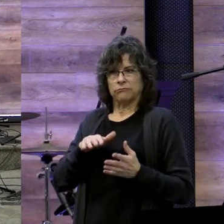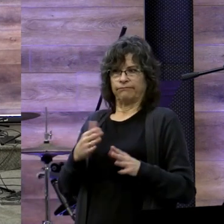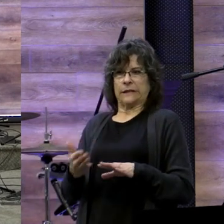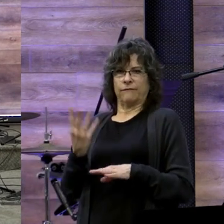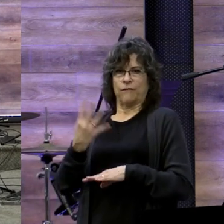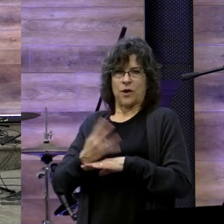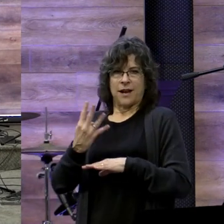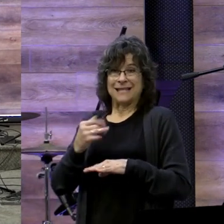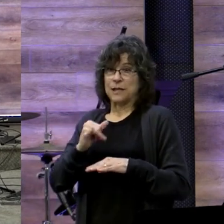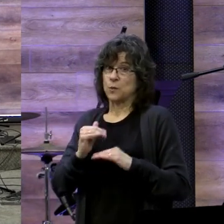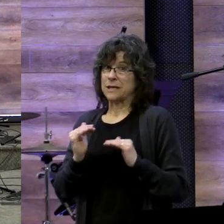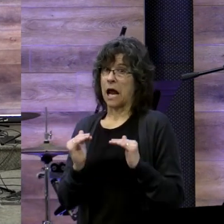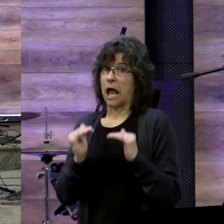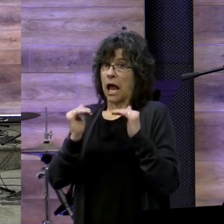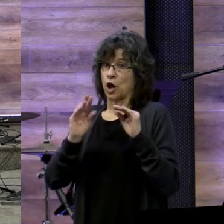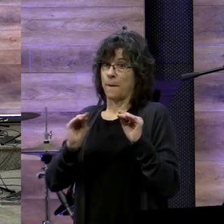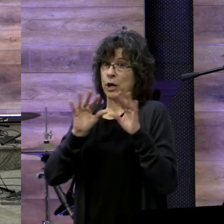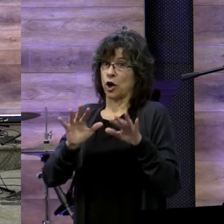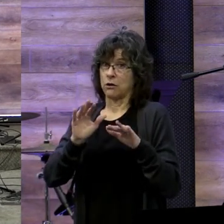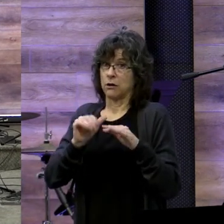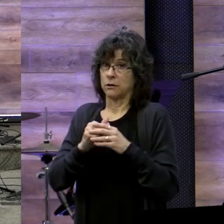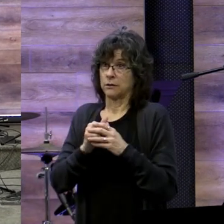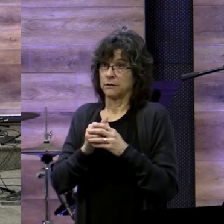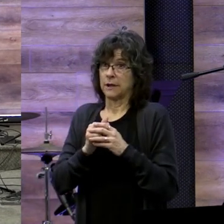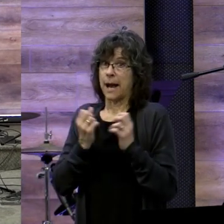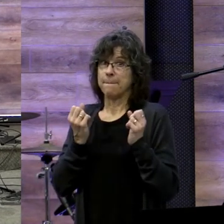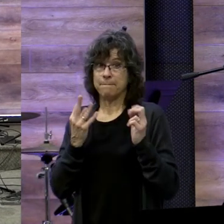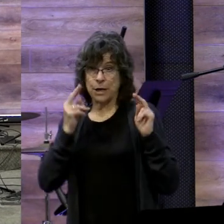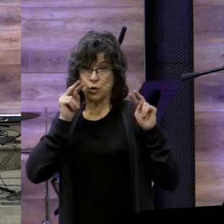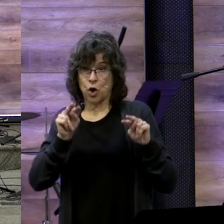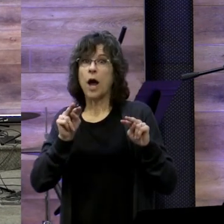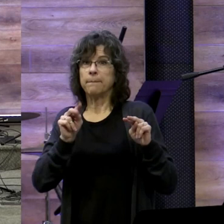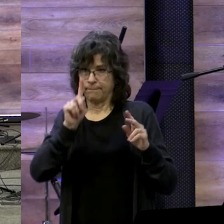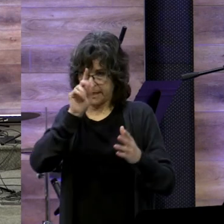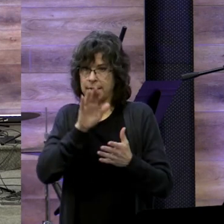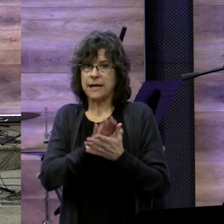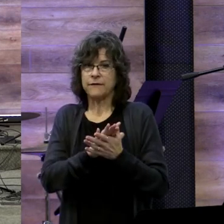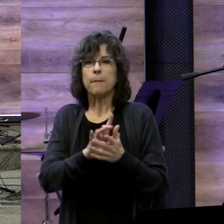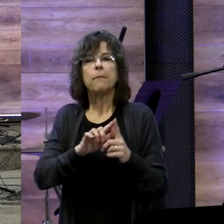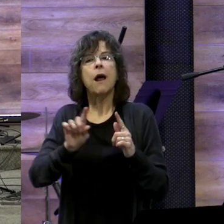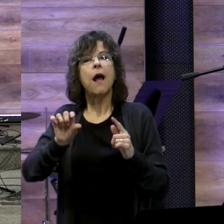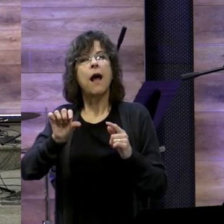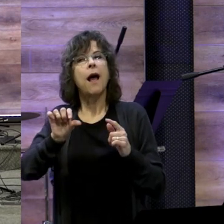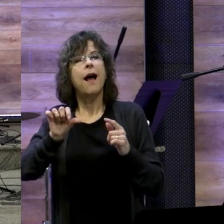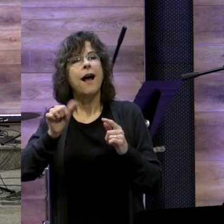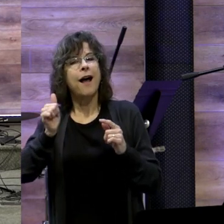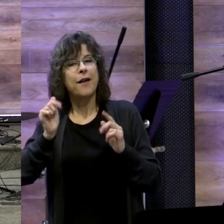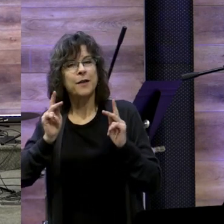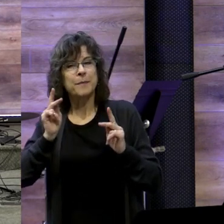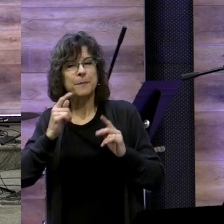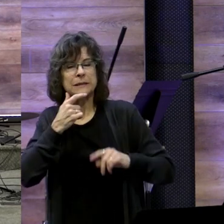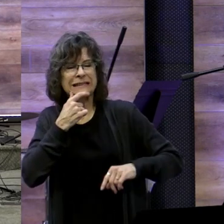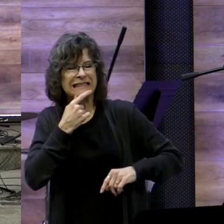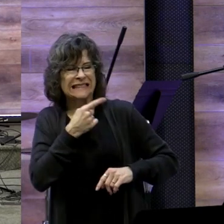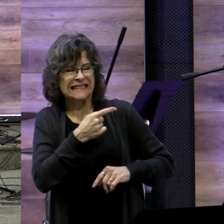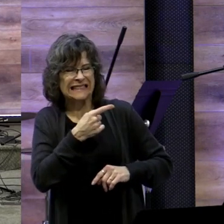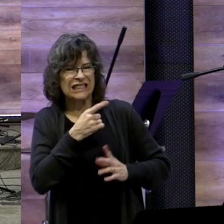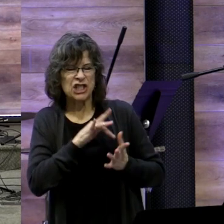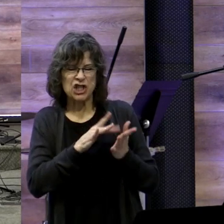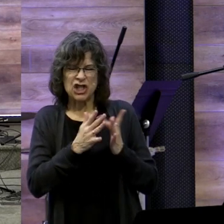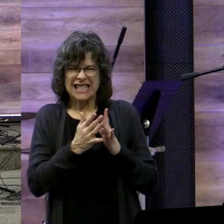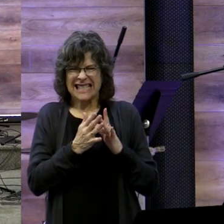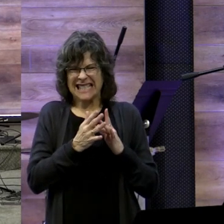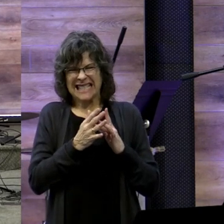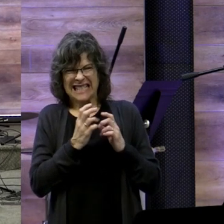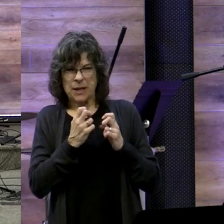so many who saw it believed. But those who already had their minds made up realized that Jesus was a problem that needed to be taken care